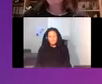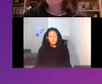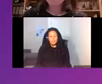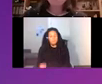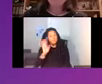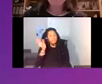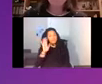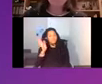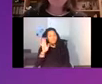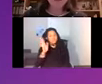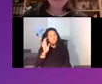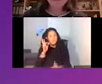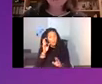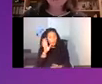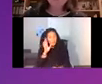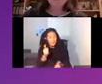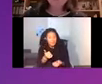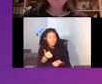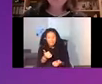Hi, I'm hoping you can all hear me.